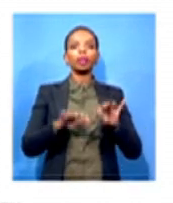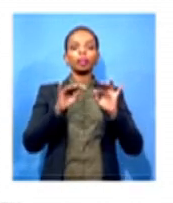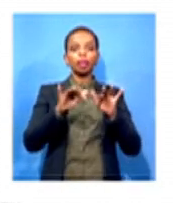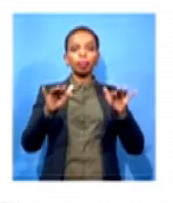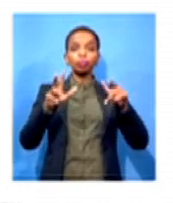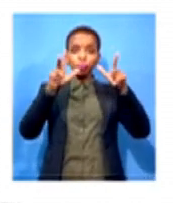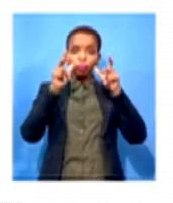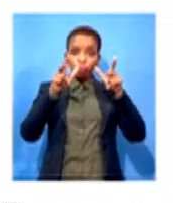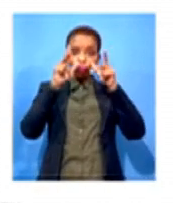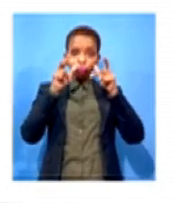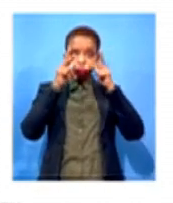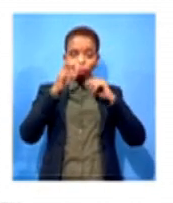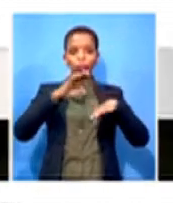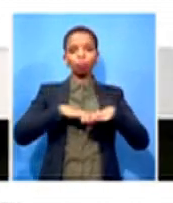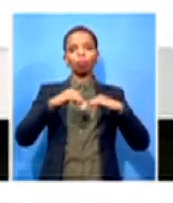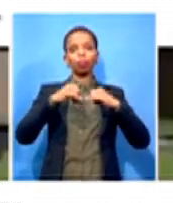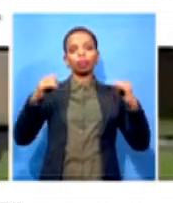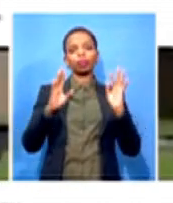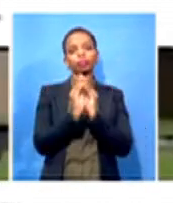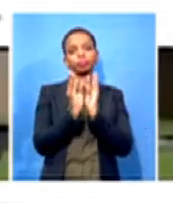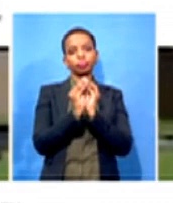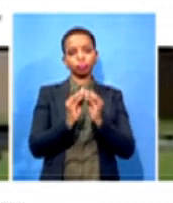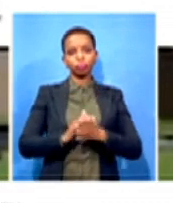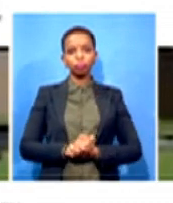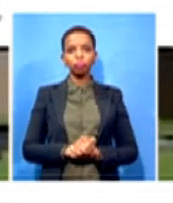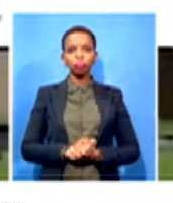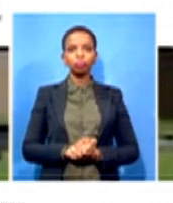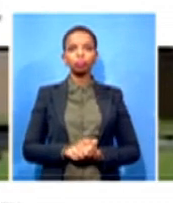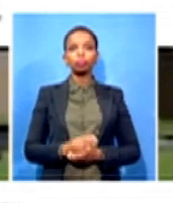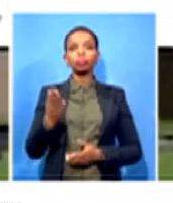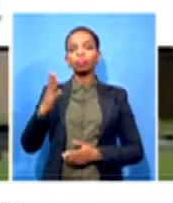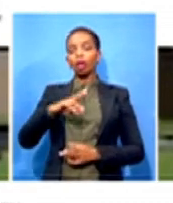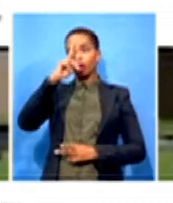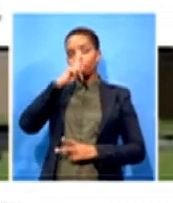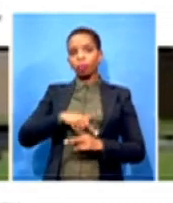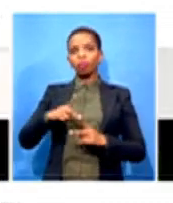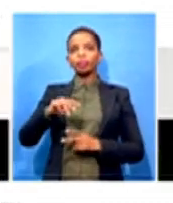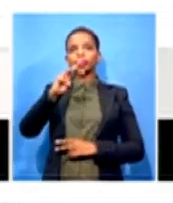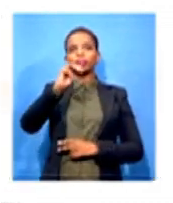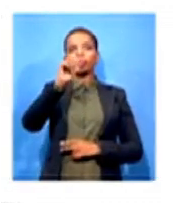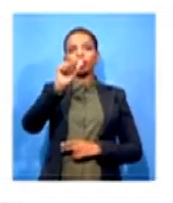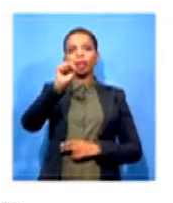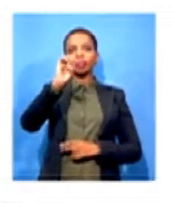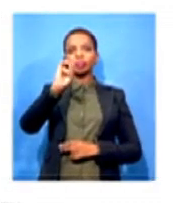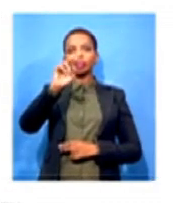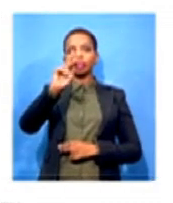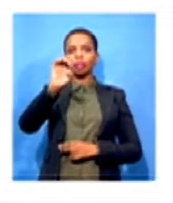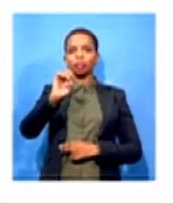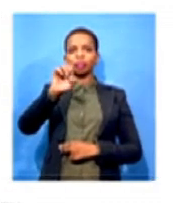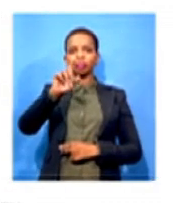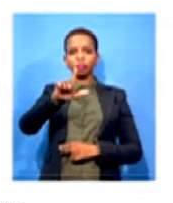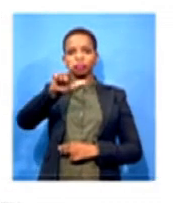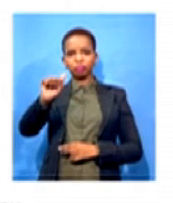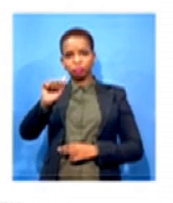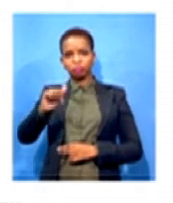Prof. Motshekga has covered most of my presentation, but I'll go